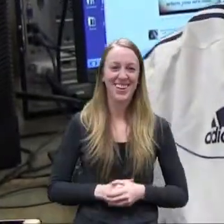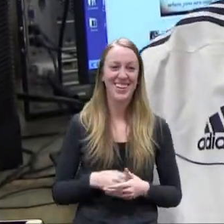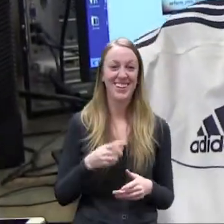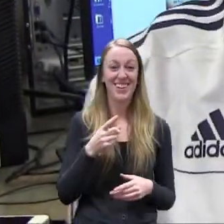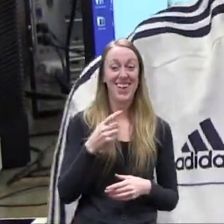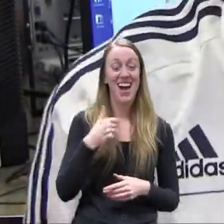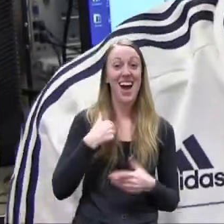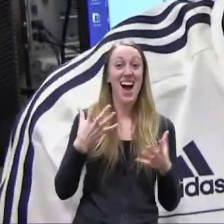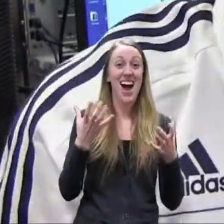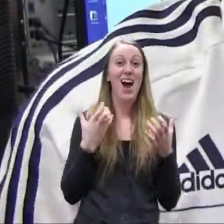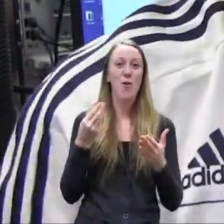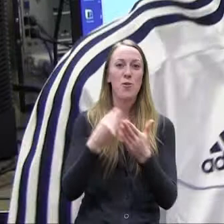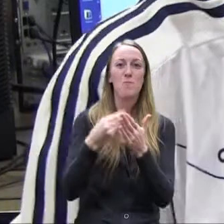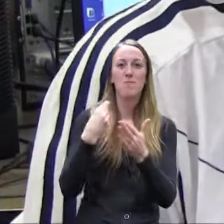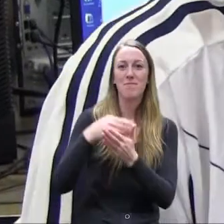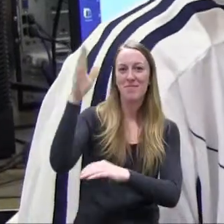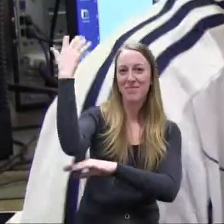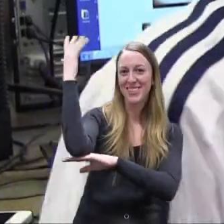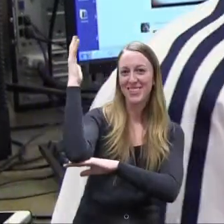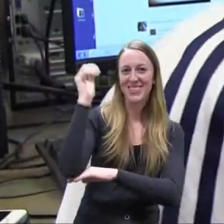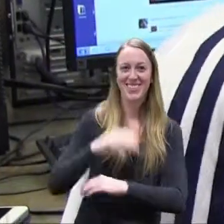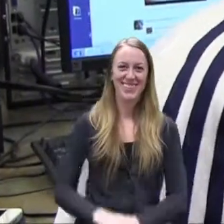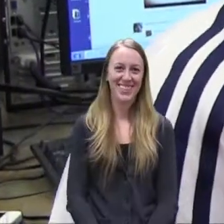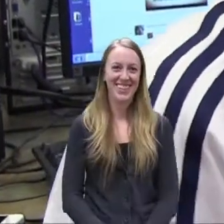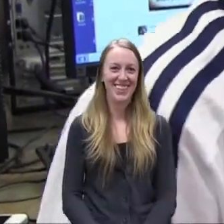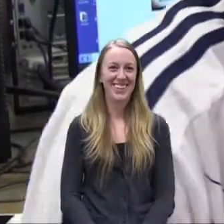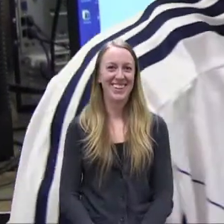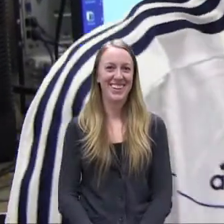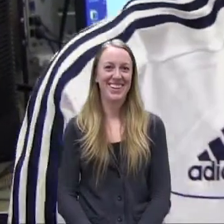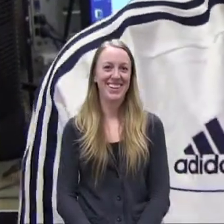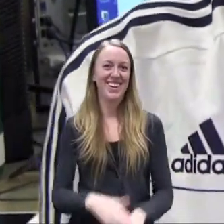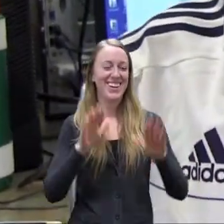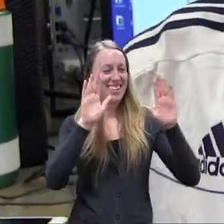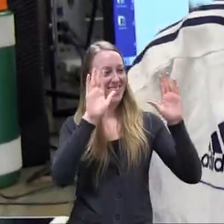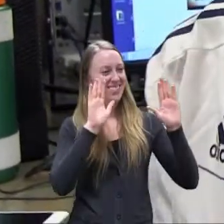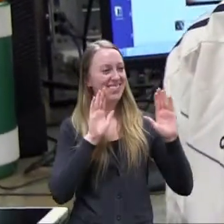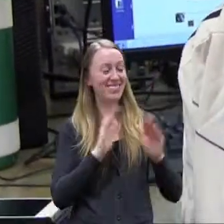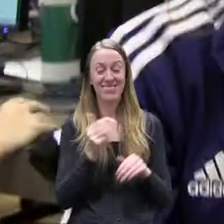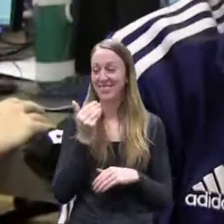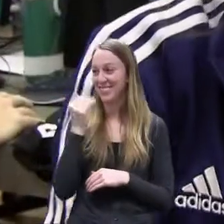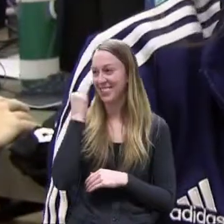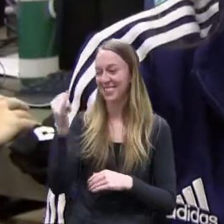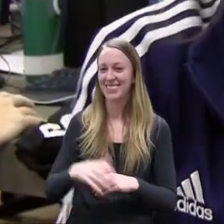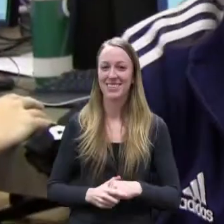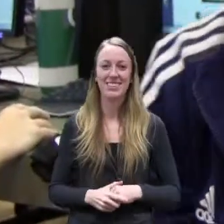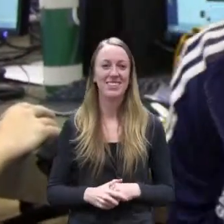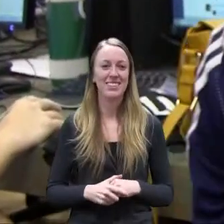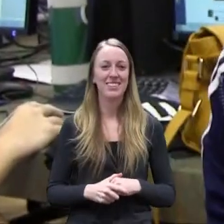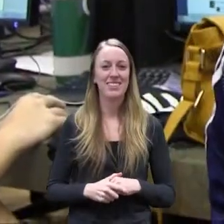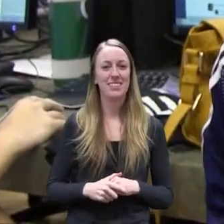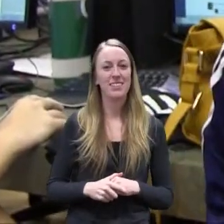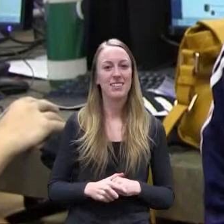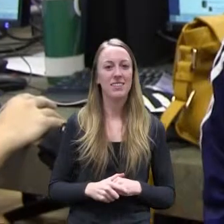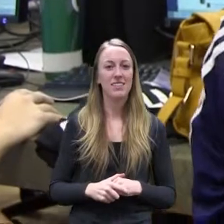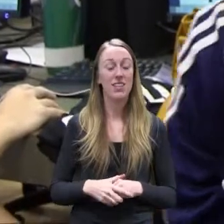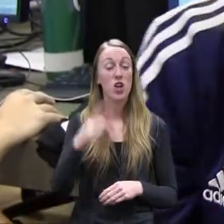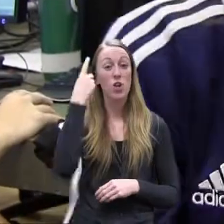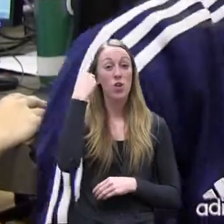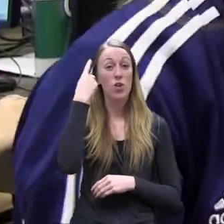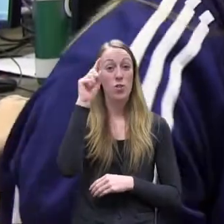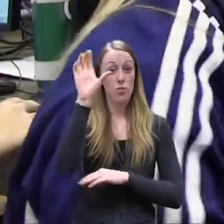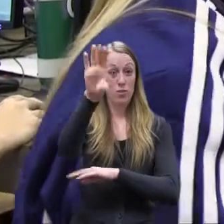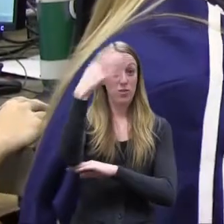Christmas? I want a money tree. A money tree? Yeah. Excellent idea. That's a good idea. Yeah. What would you like for Christmas, young lady?